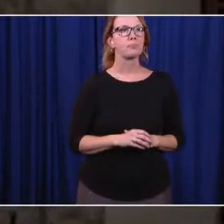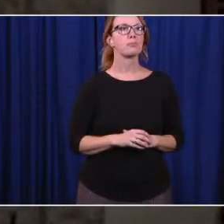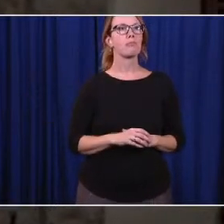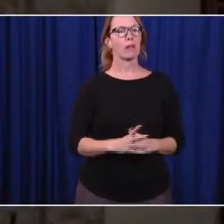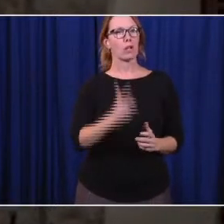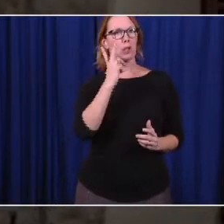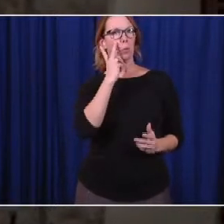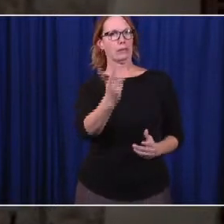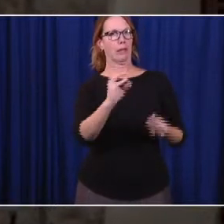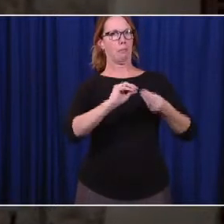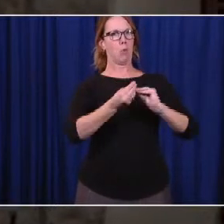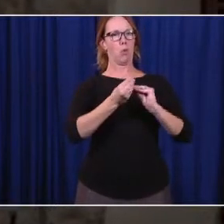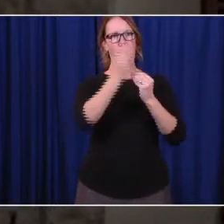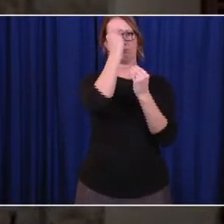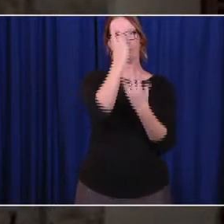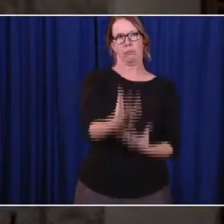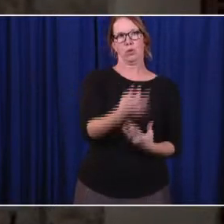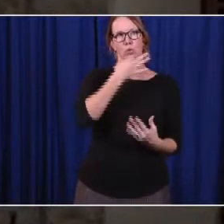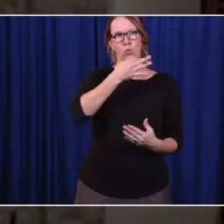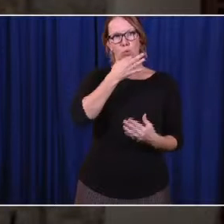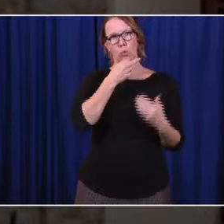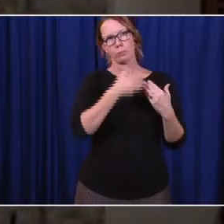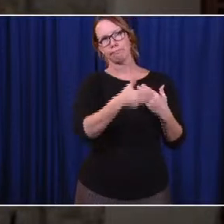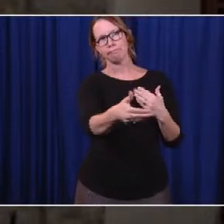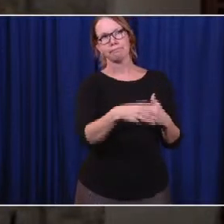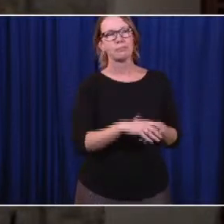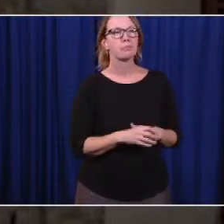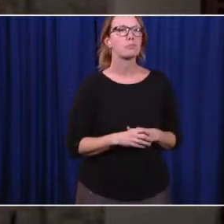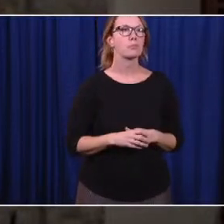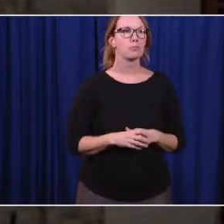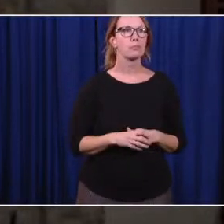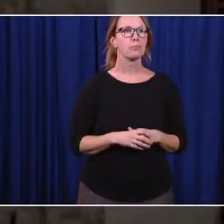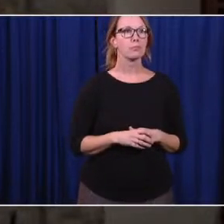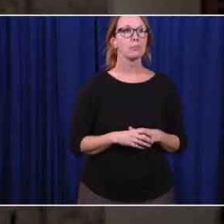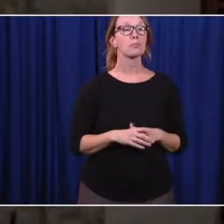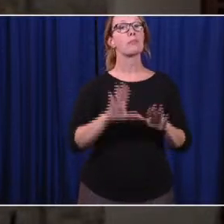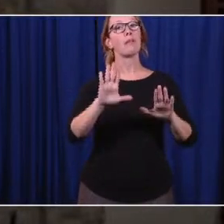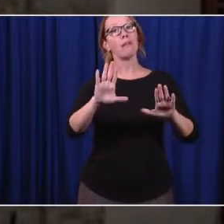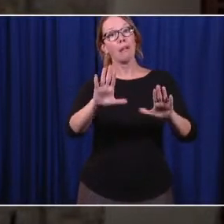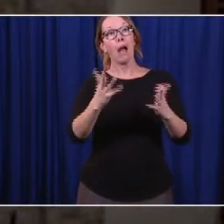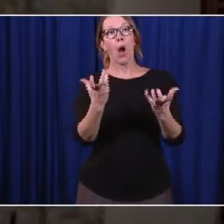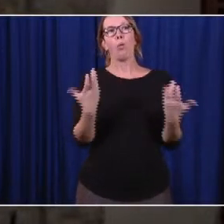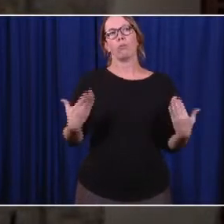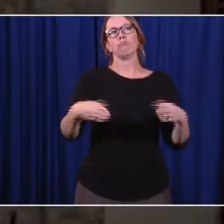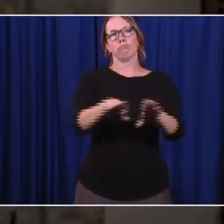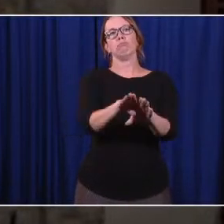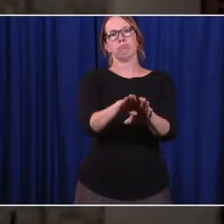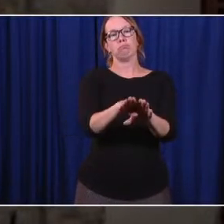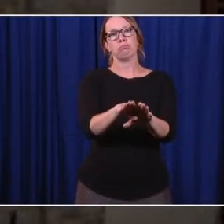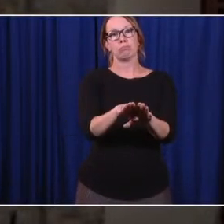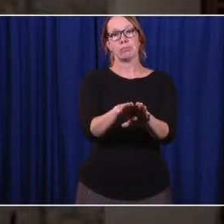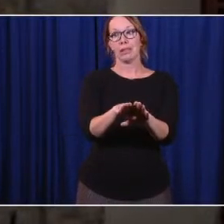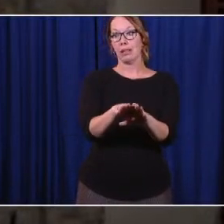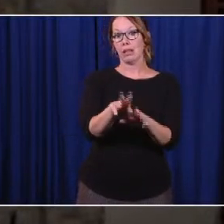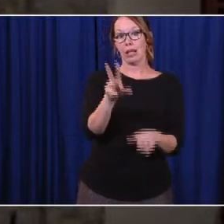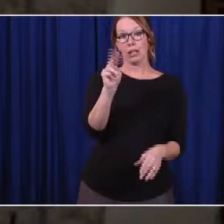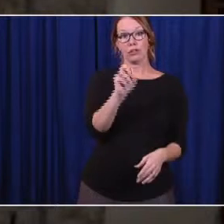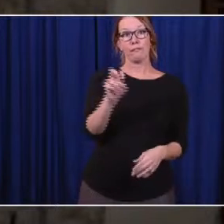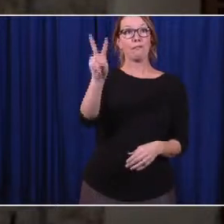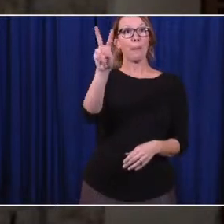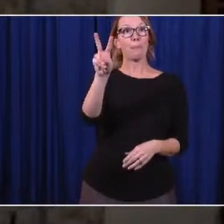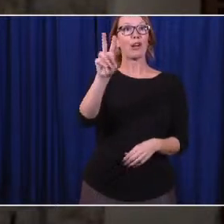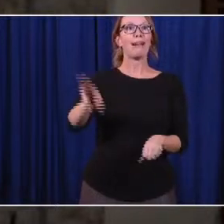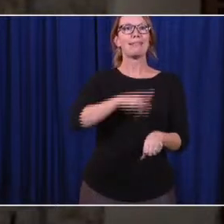some more information on that. So let me close. November has been National